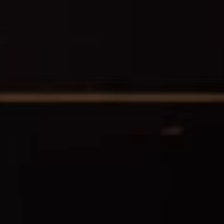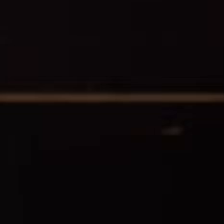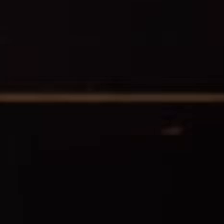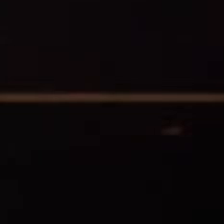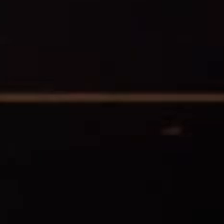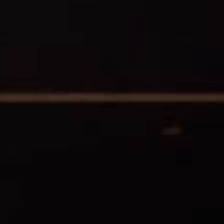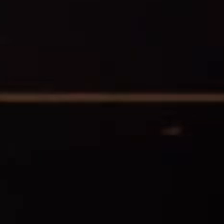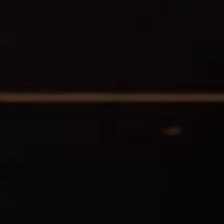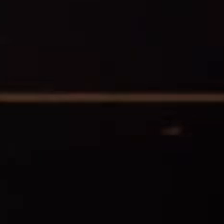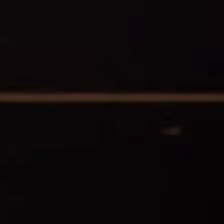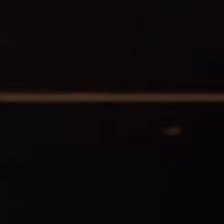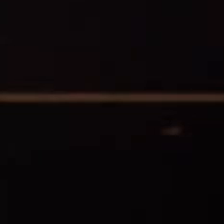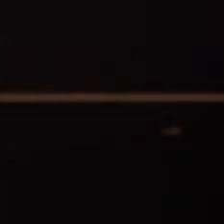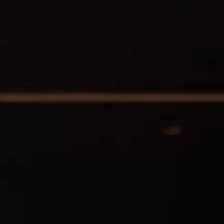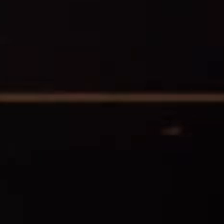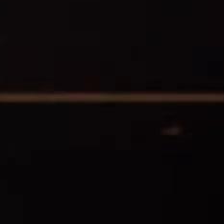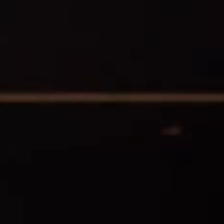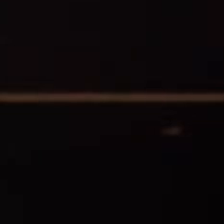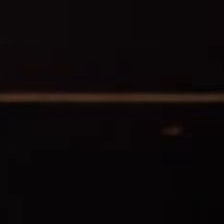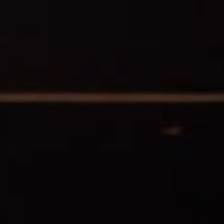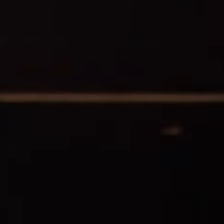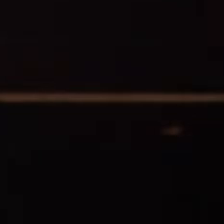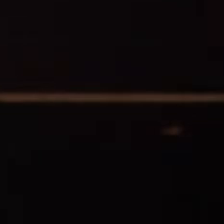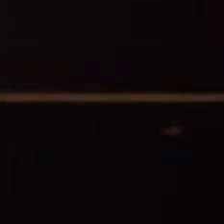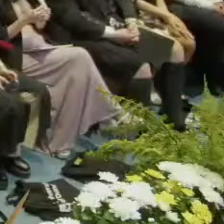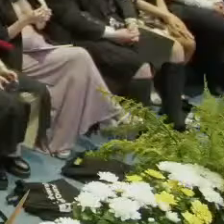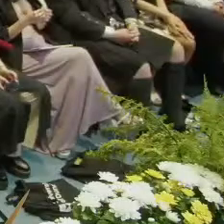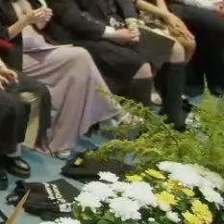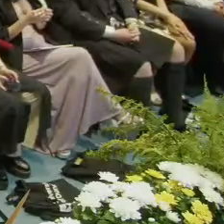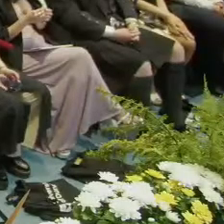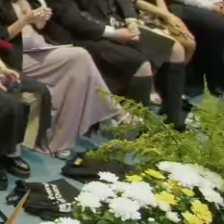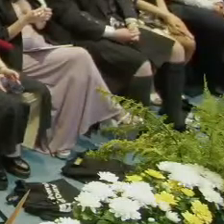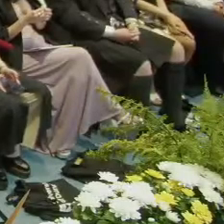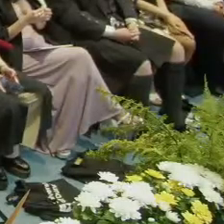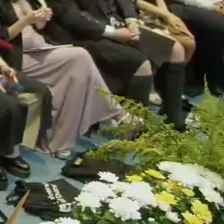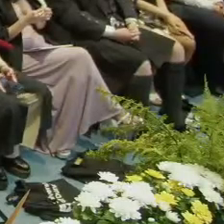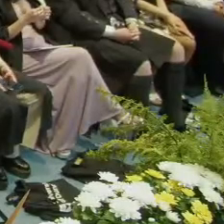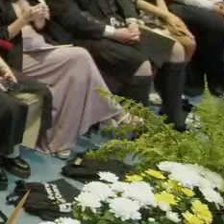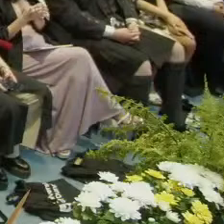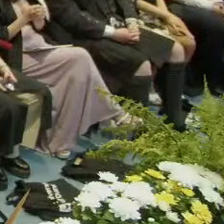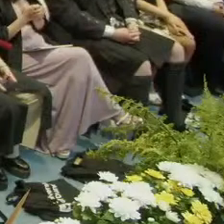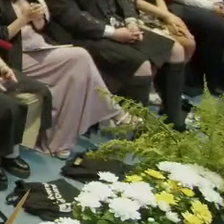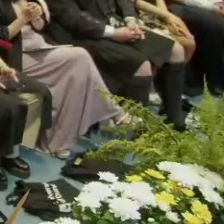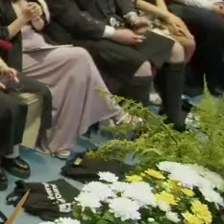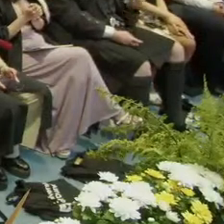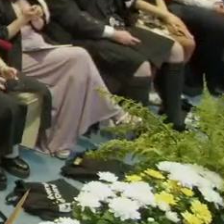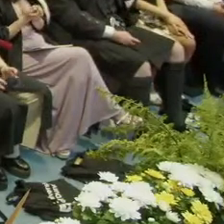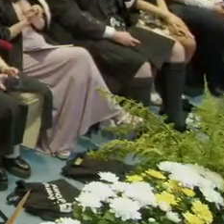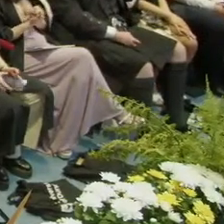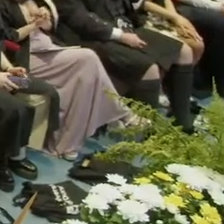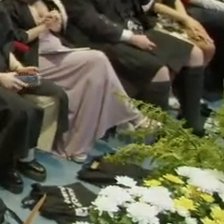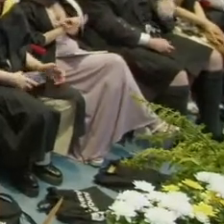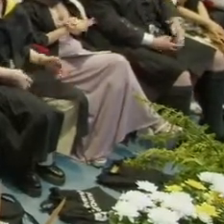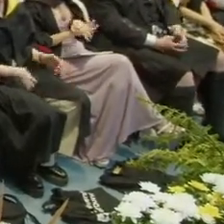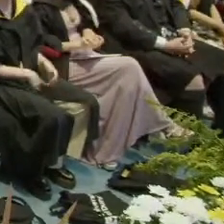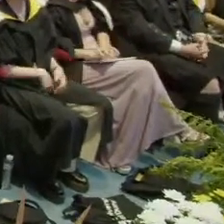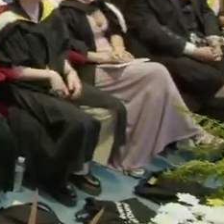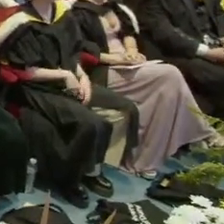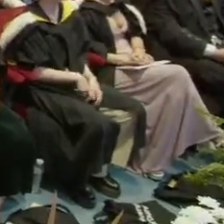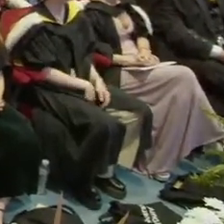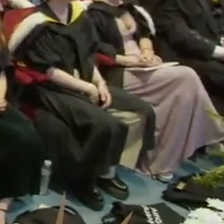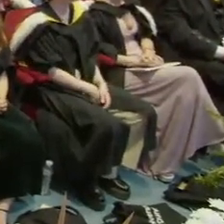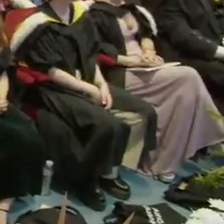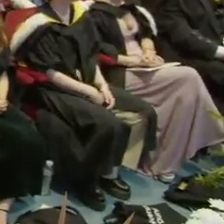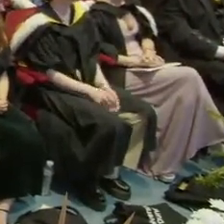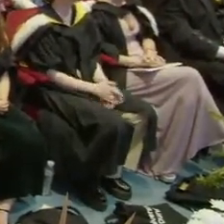one last duty. You've got to win me this bet. Sharon said you were pretty good, but I think you can do better. So,